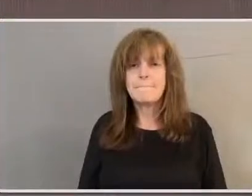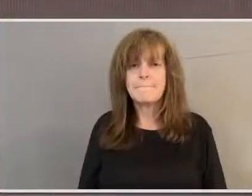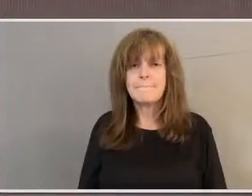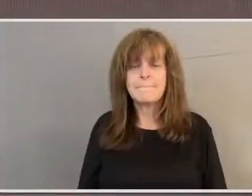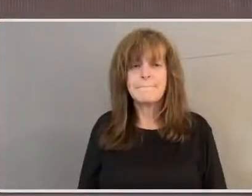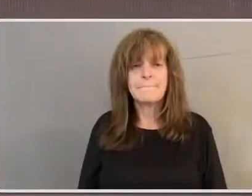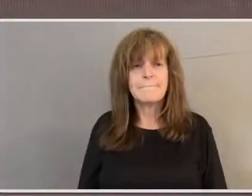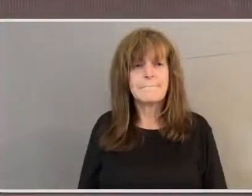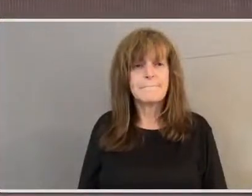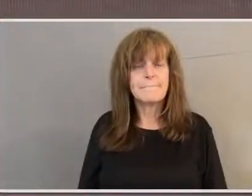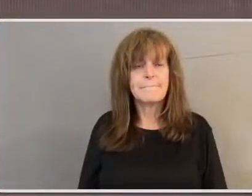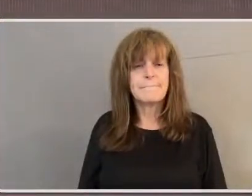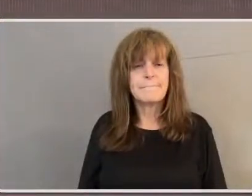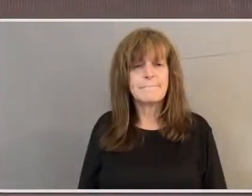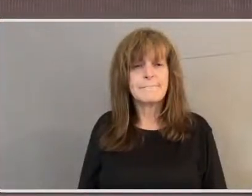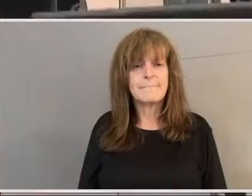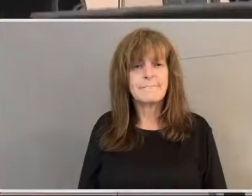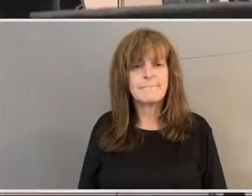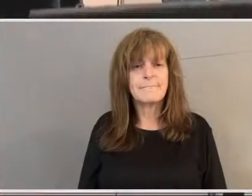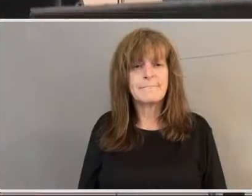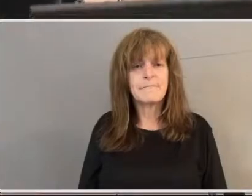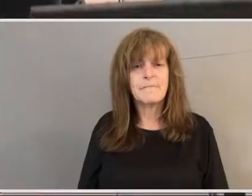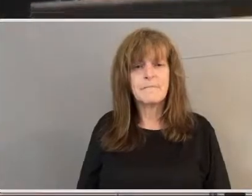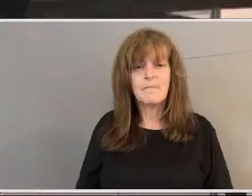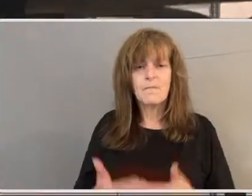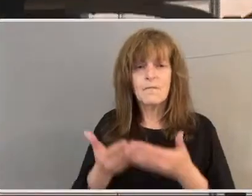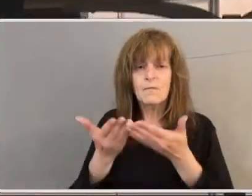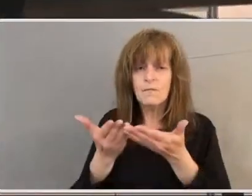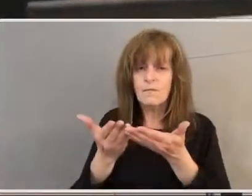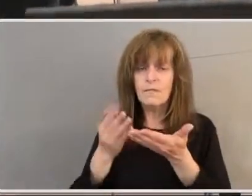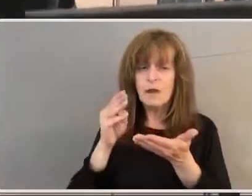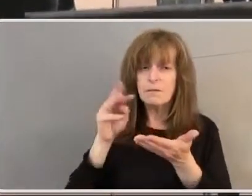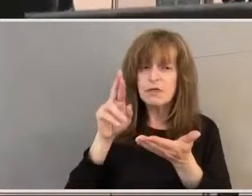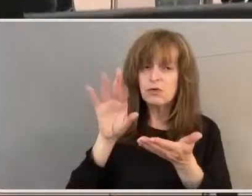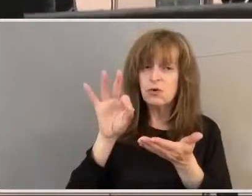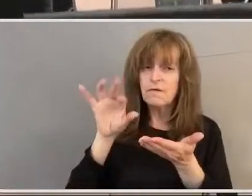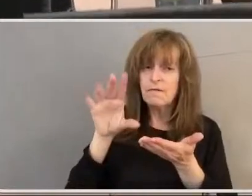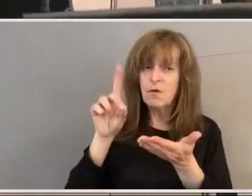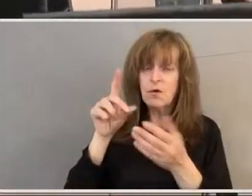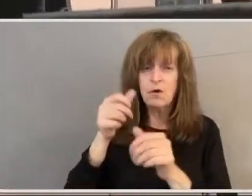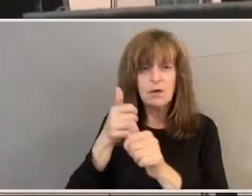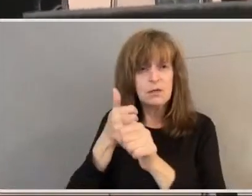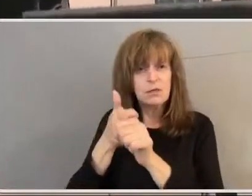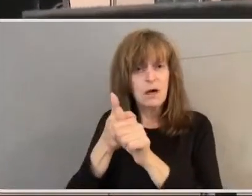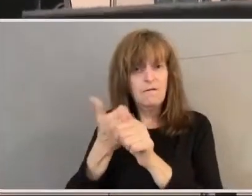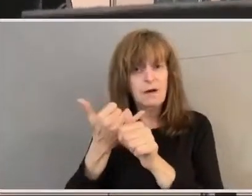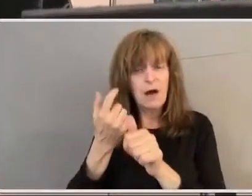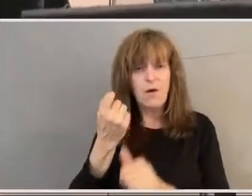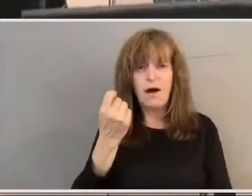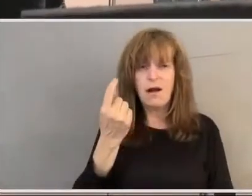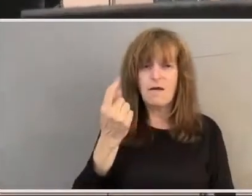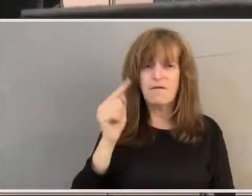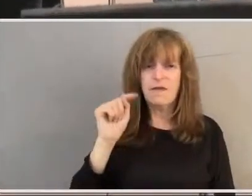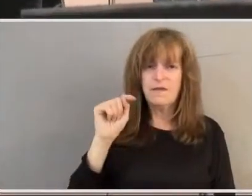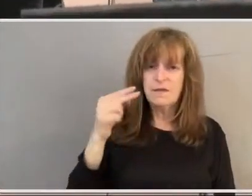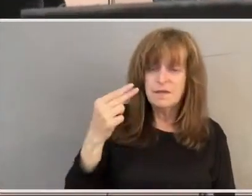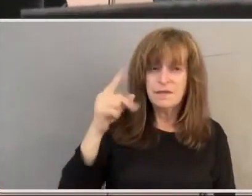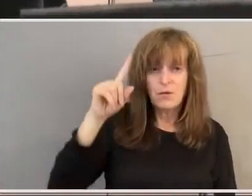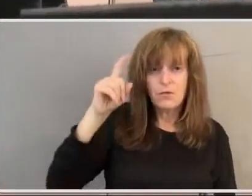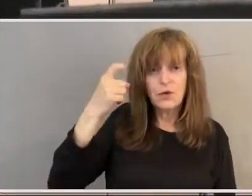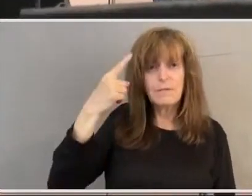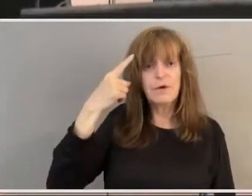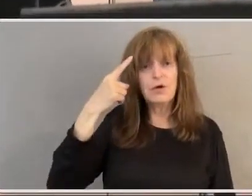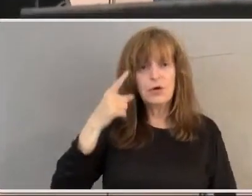Mr. Ford, you are the 11th Premier to serve during Her Majesty's reign. I wish you and your